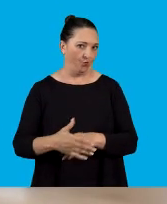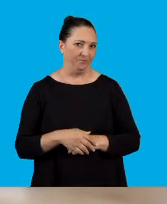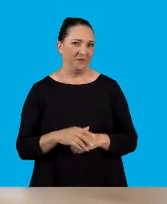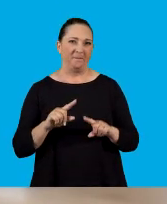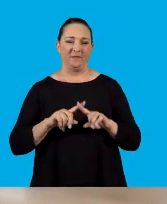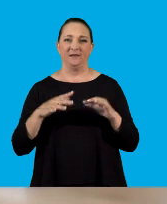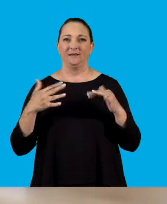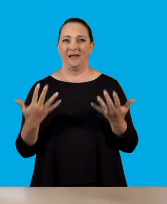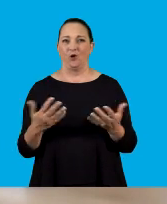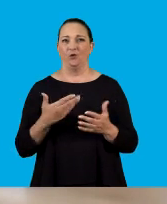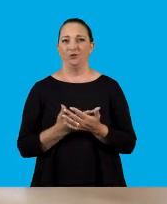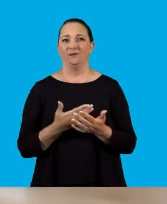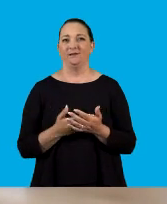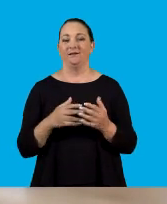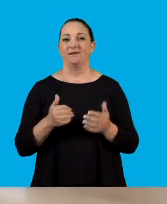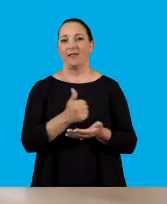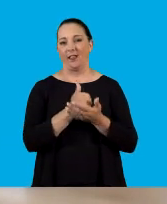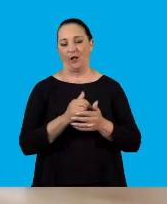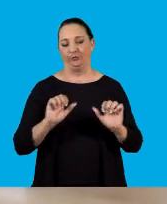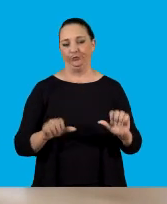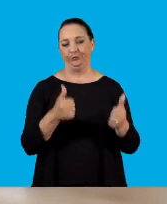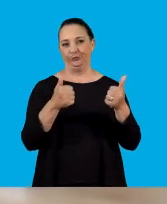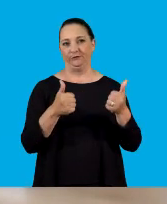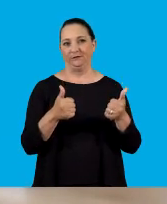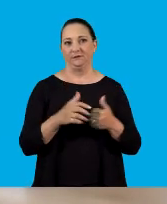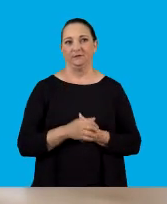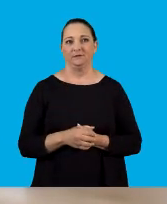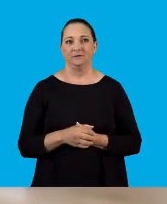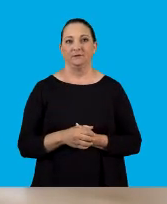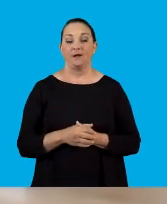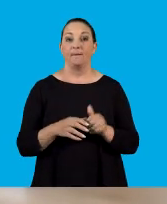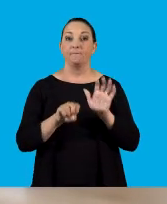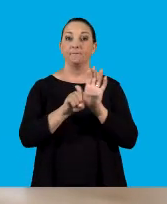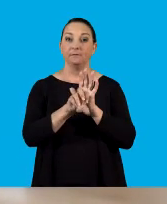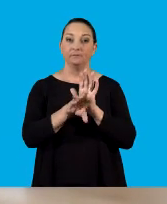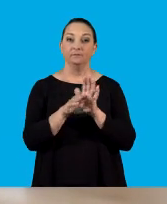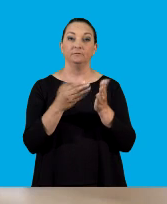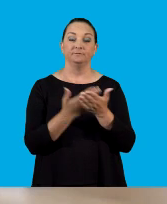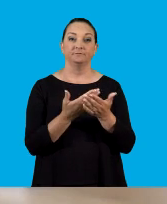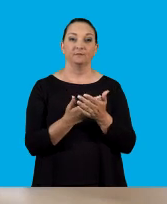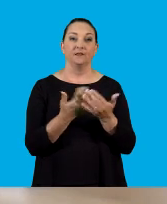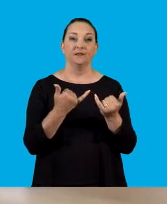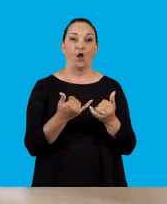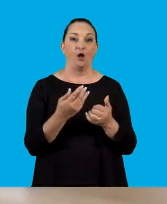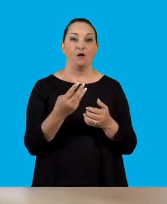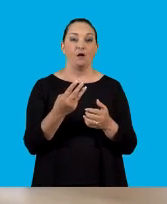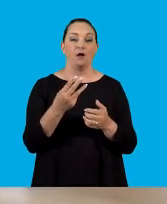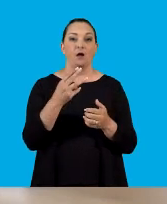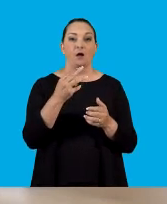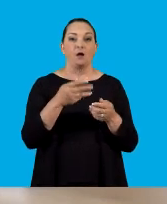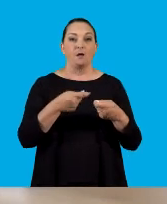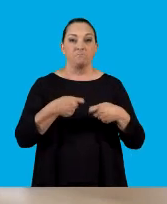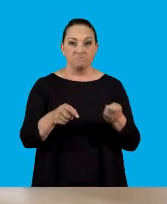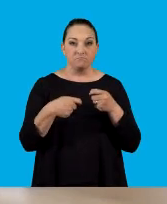function contribute to the success now? They should increase the market share. What do we mean by the market share? What